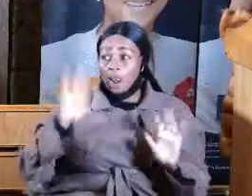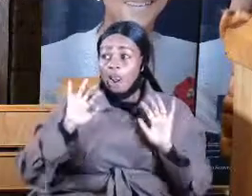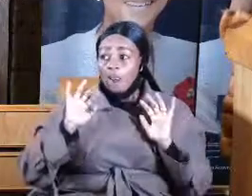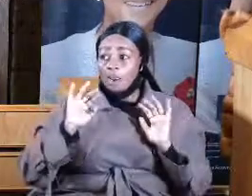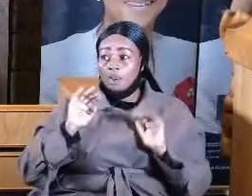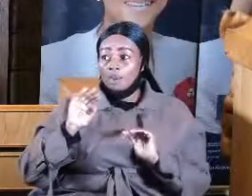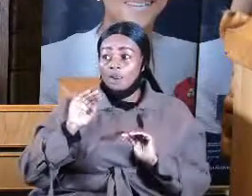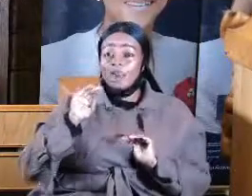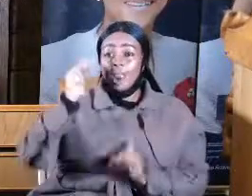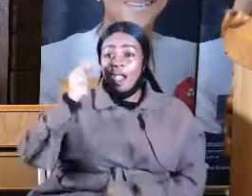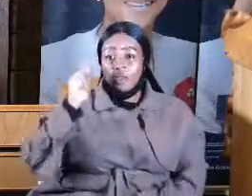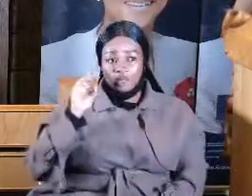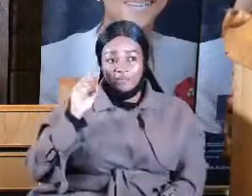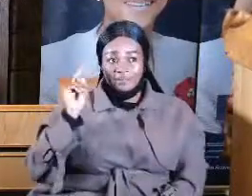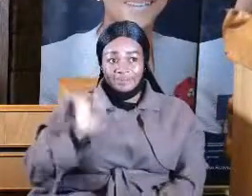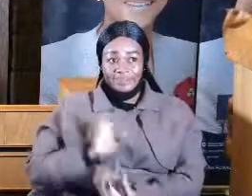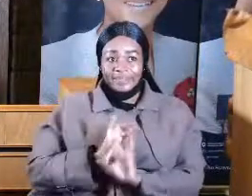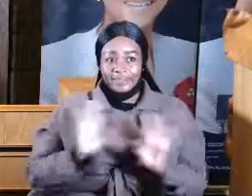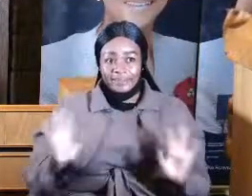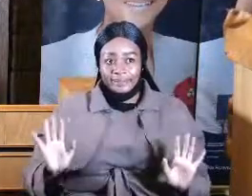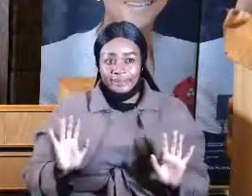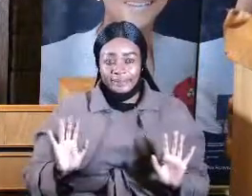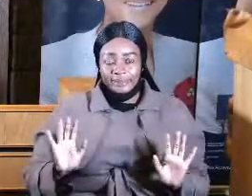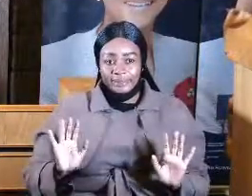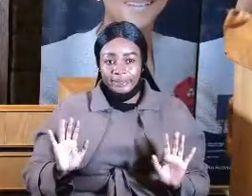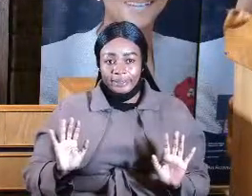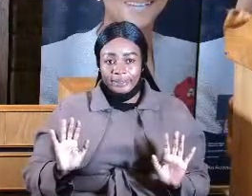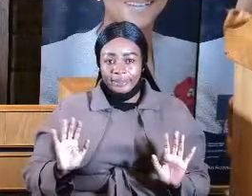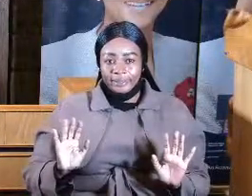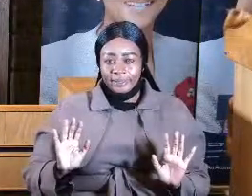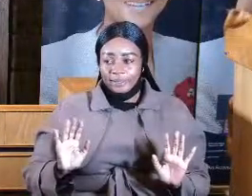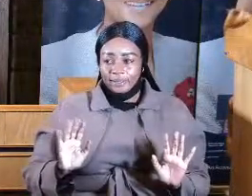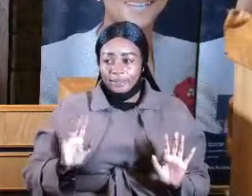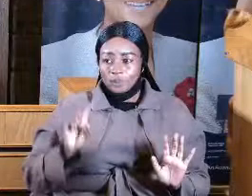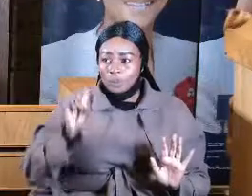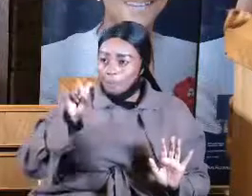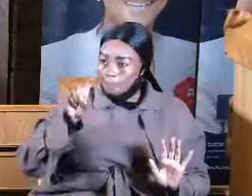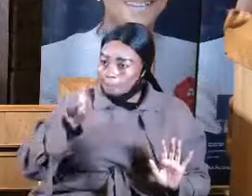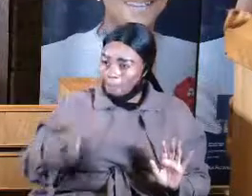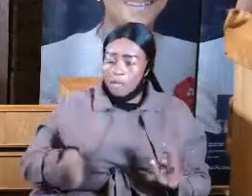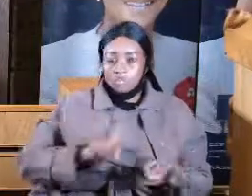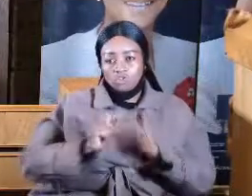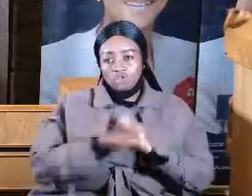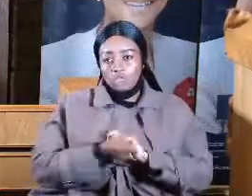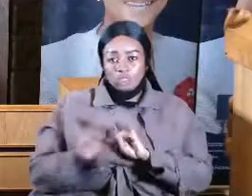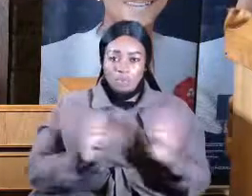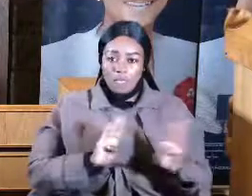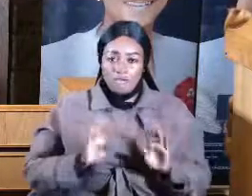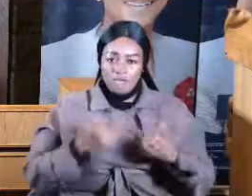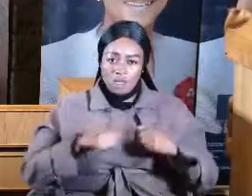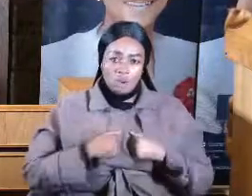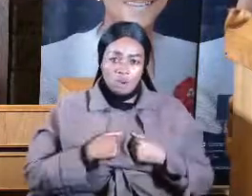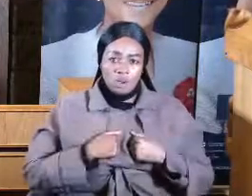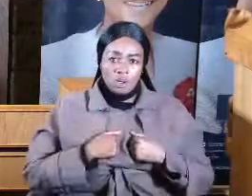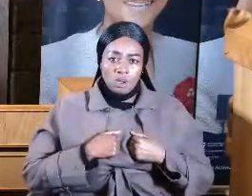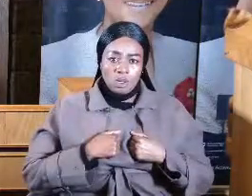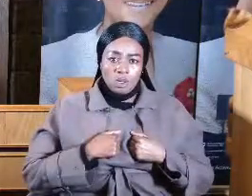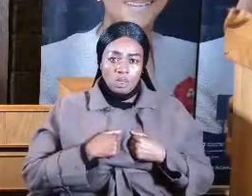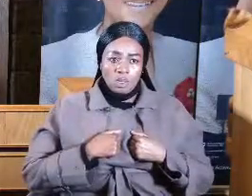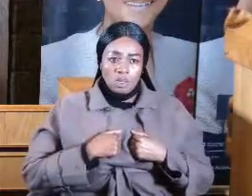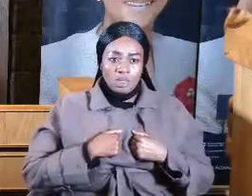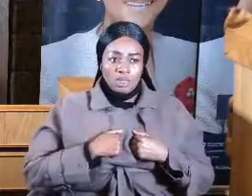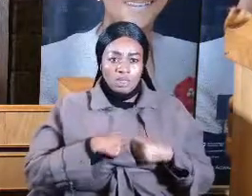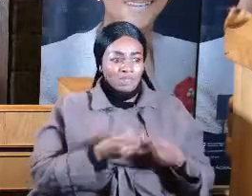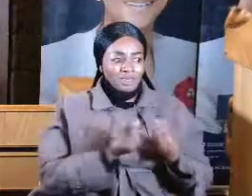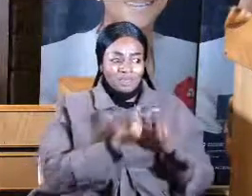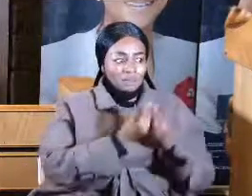You heard her. And we need to change our behaviors towards the things we